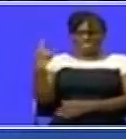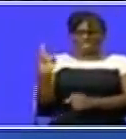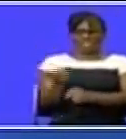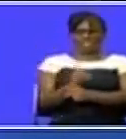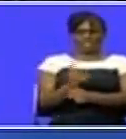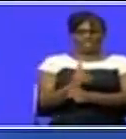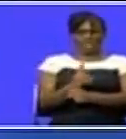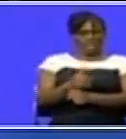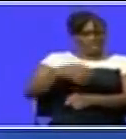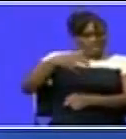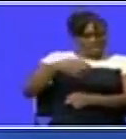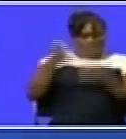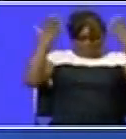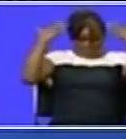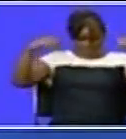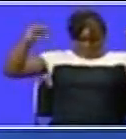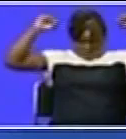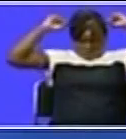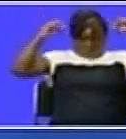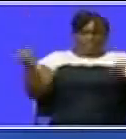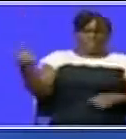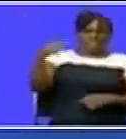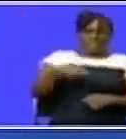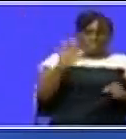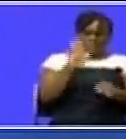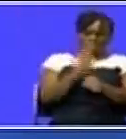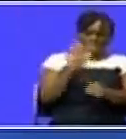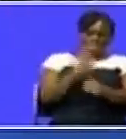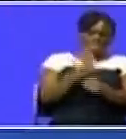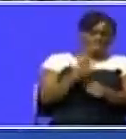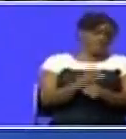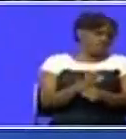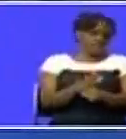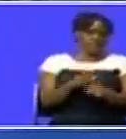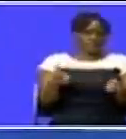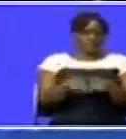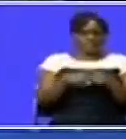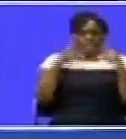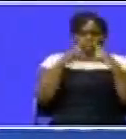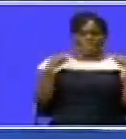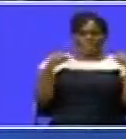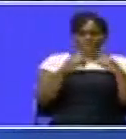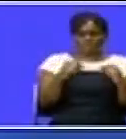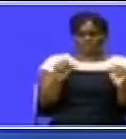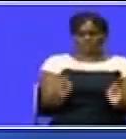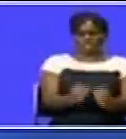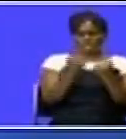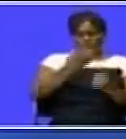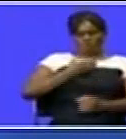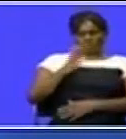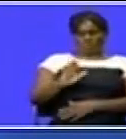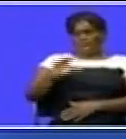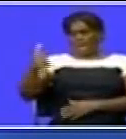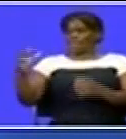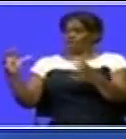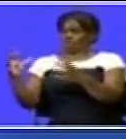a huge herd of buffaloes charged toward one group's vehicle, clearly getting the chilling message and moving in to save one of their own. For the